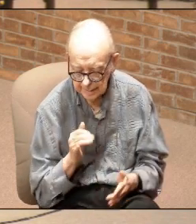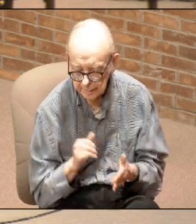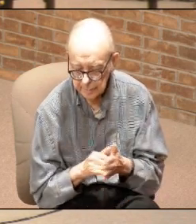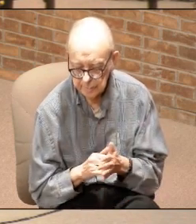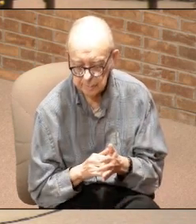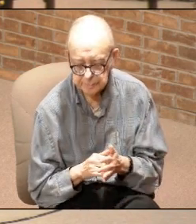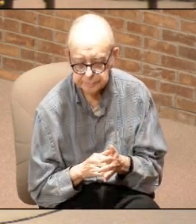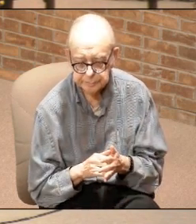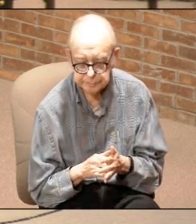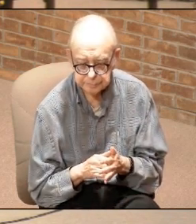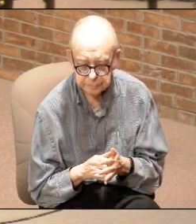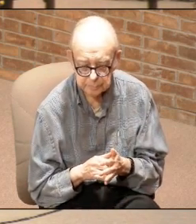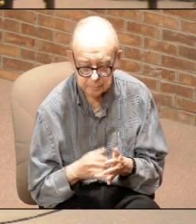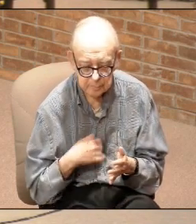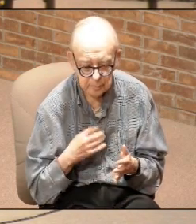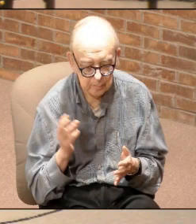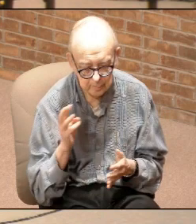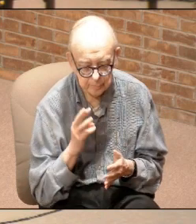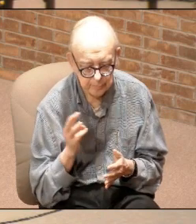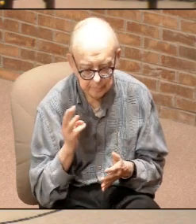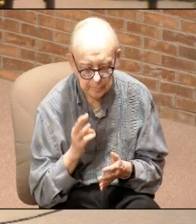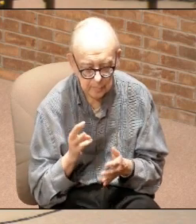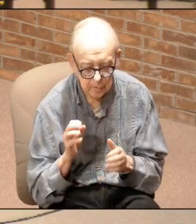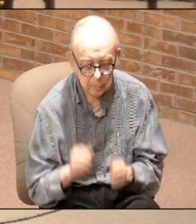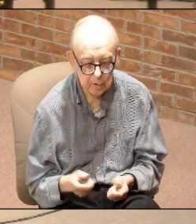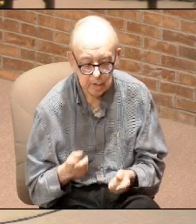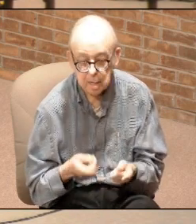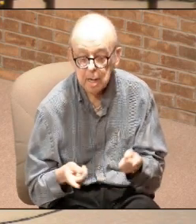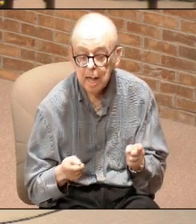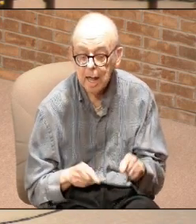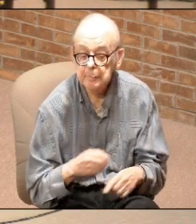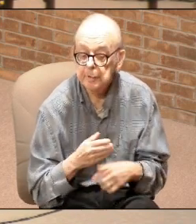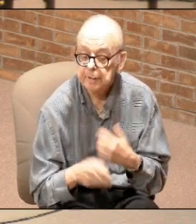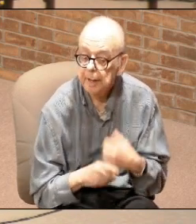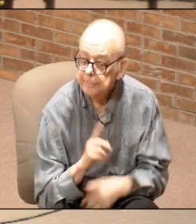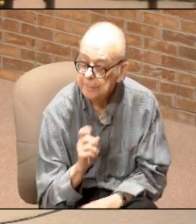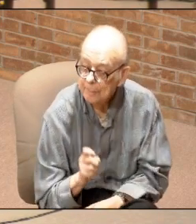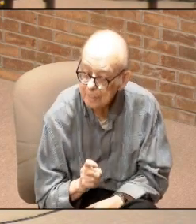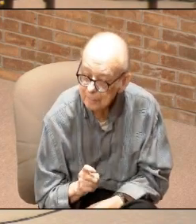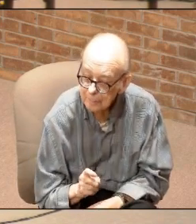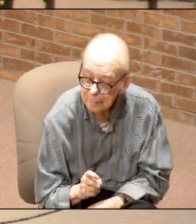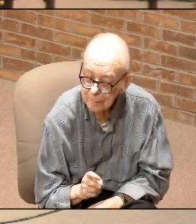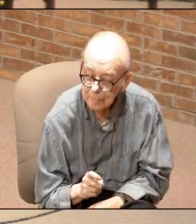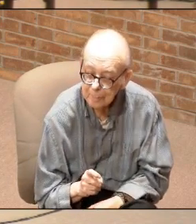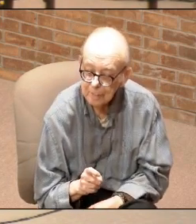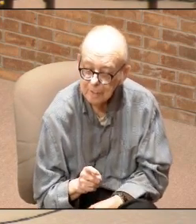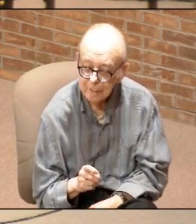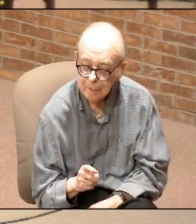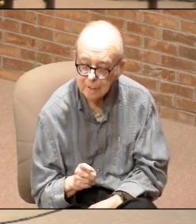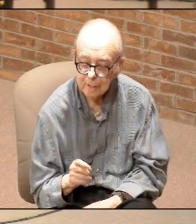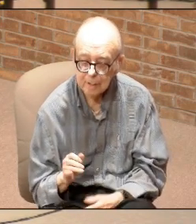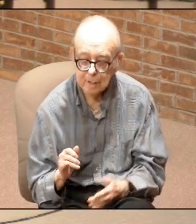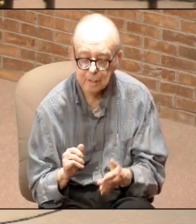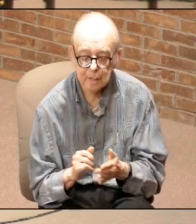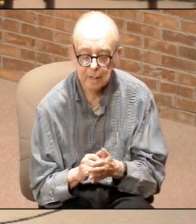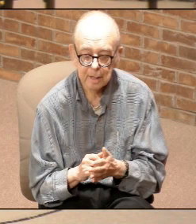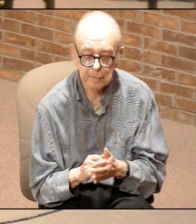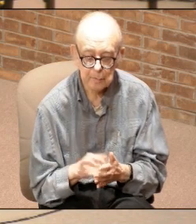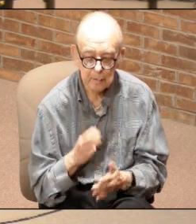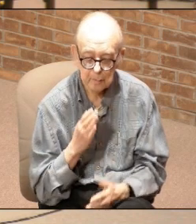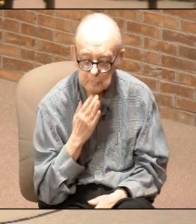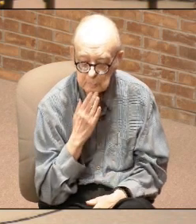i wonder what could happen next bad bad